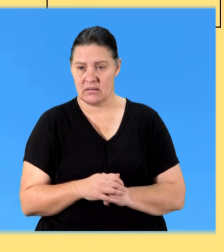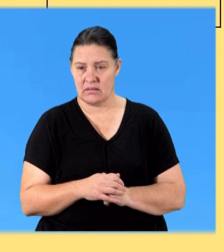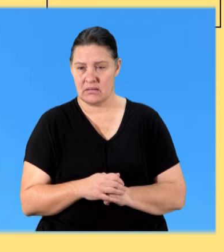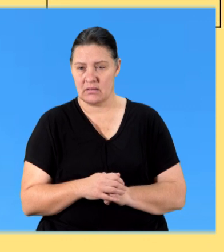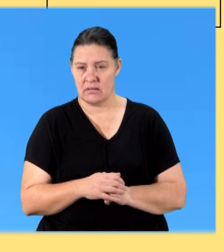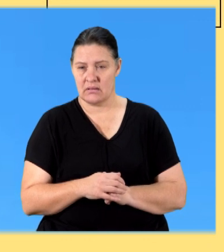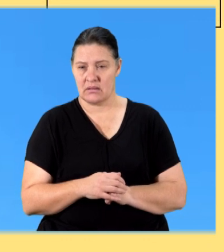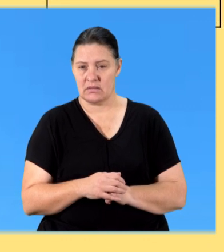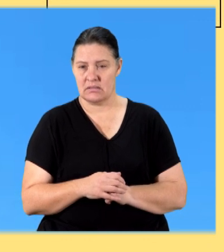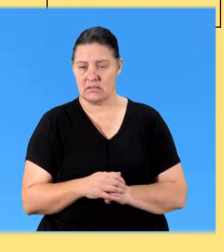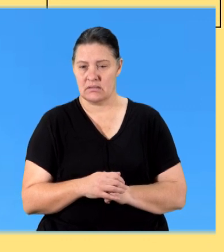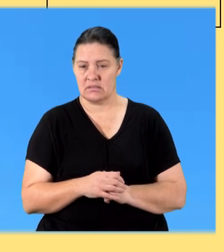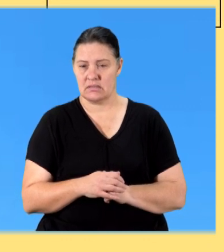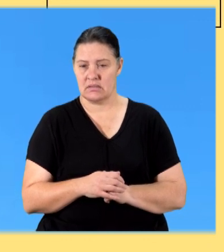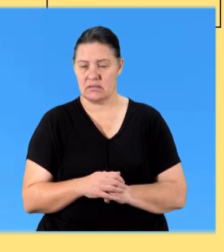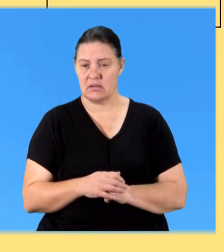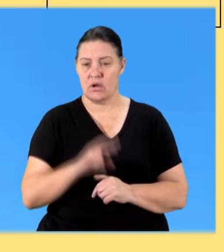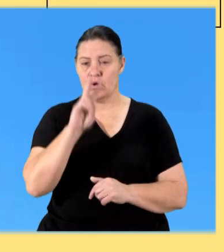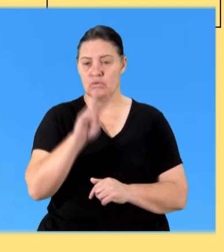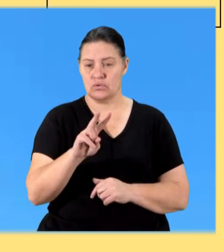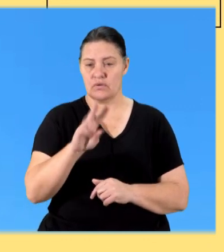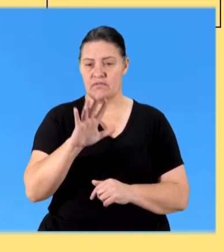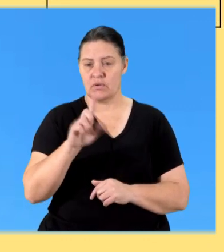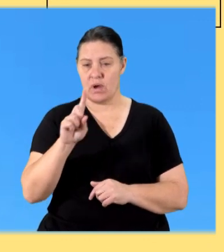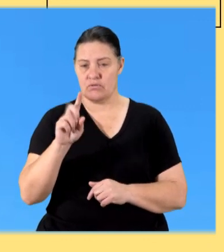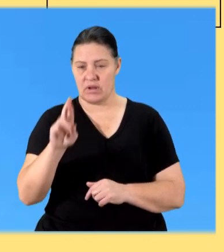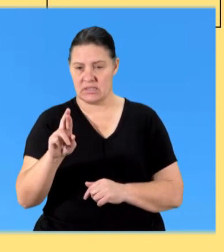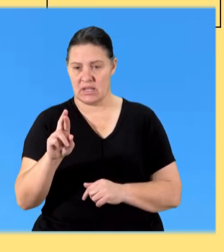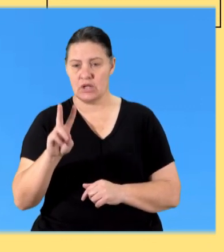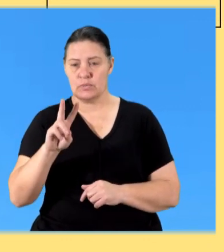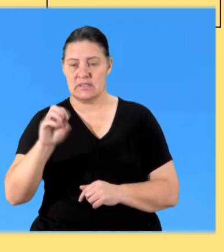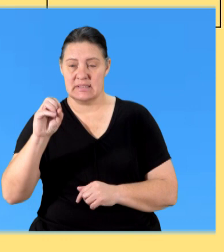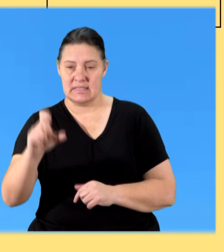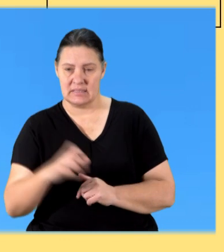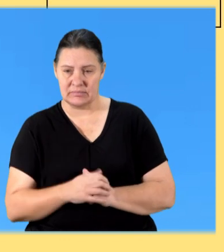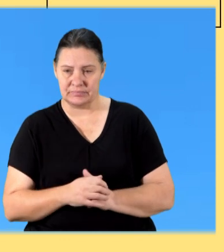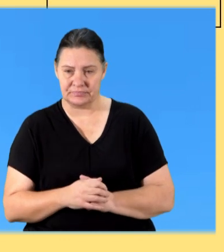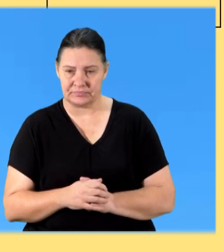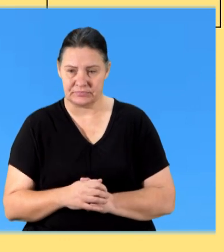punch it in your calculators, 251 Rands and 20 cents.